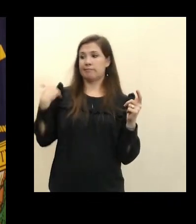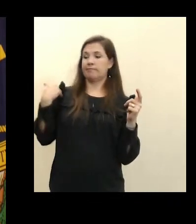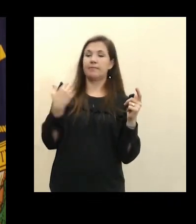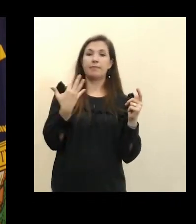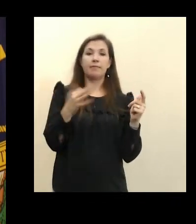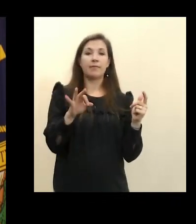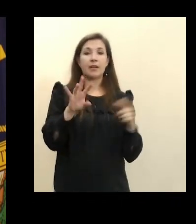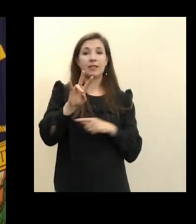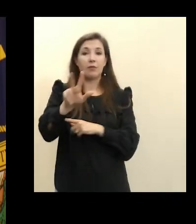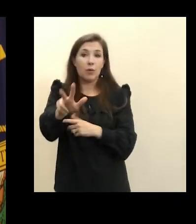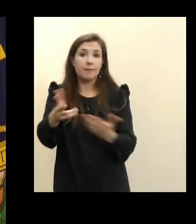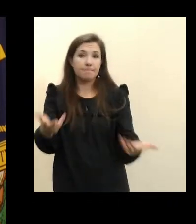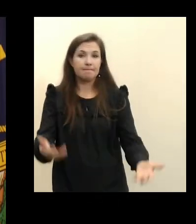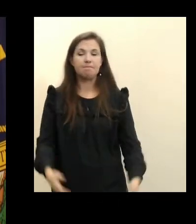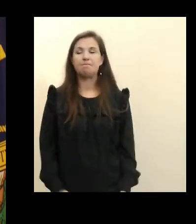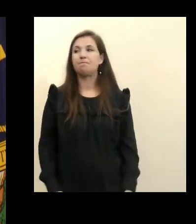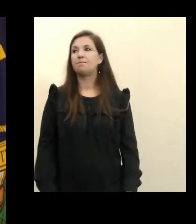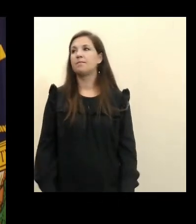1973.